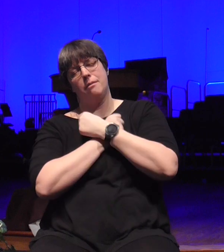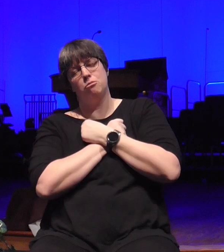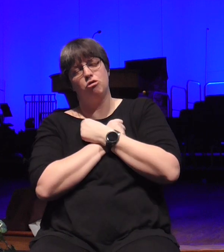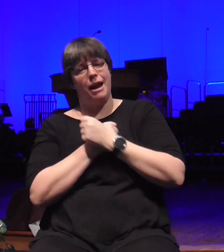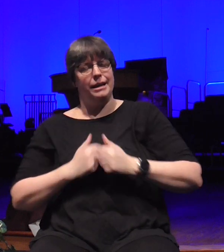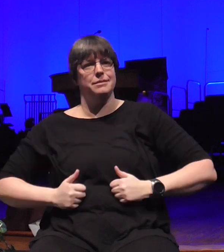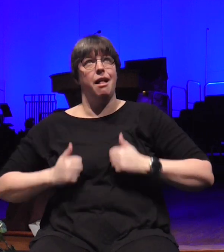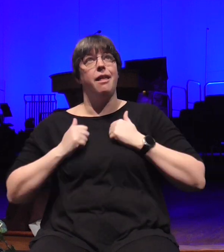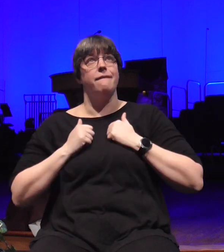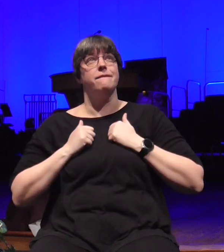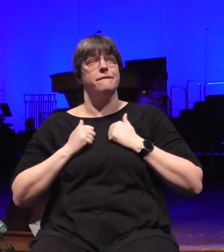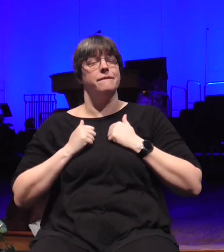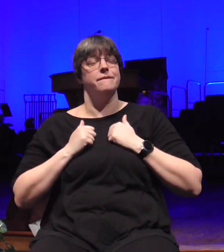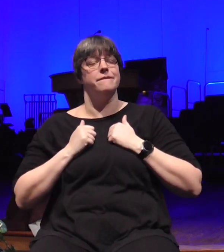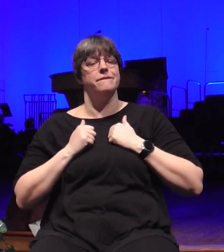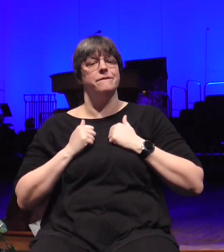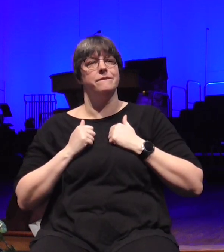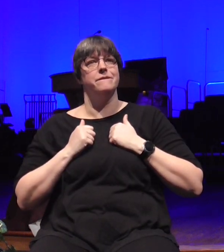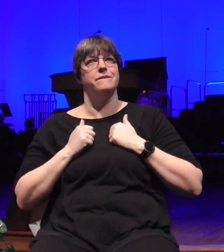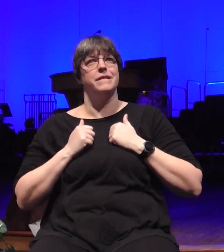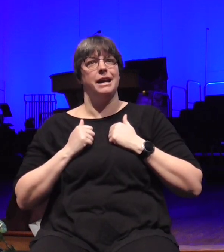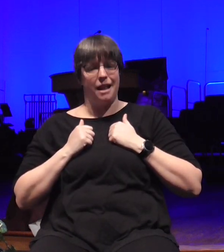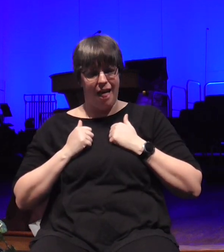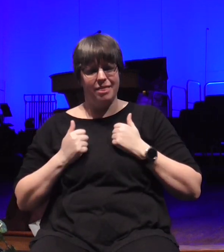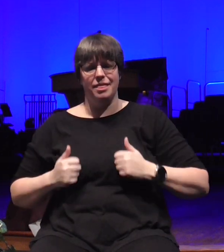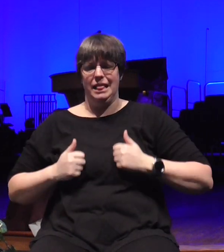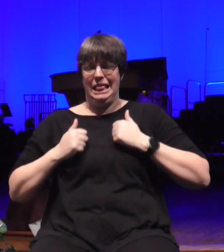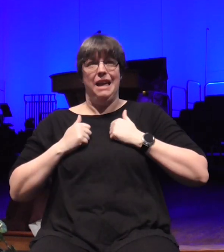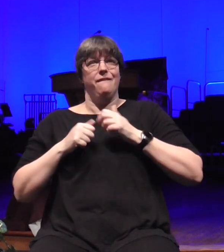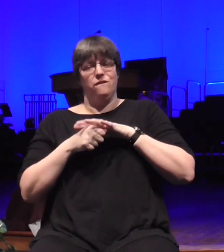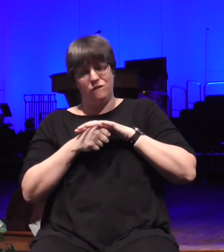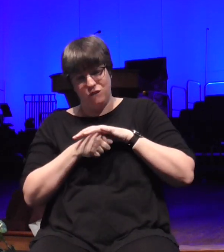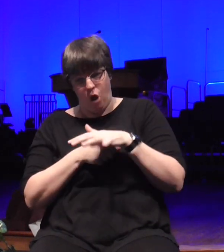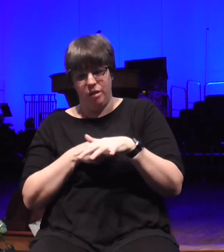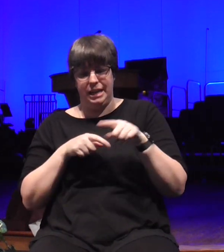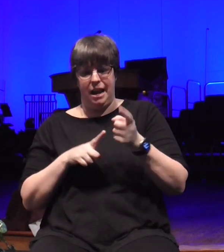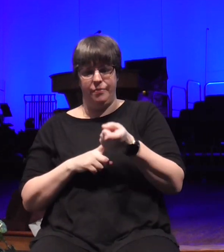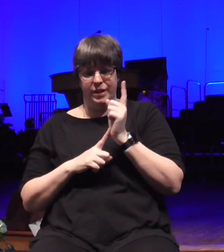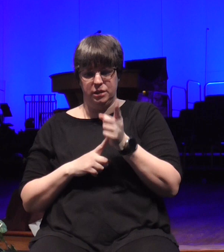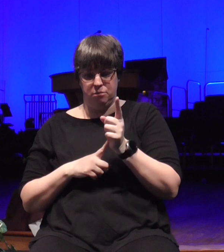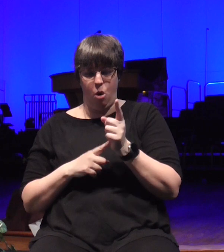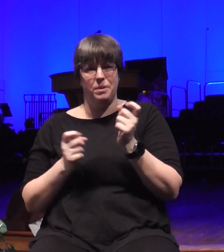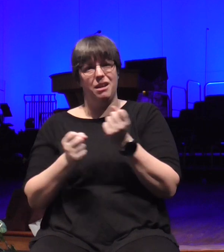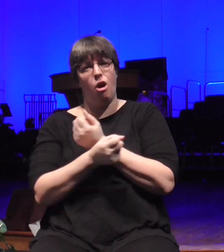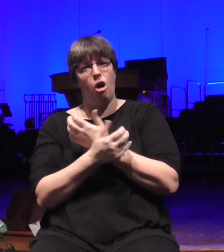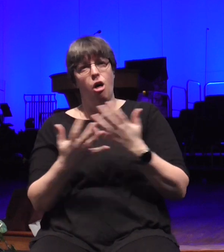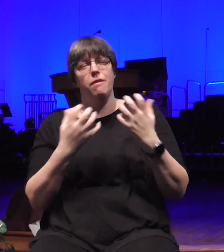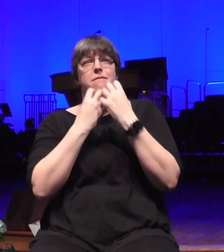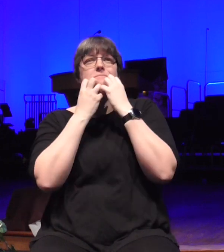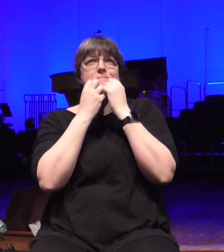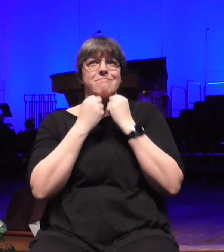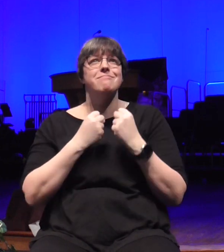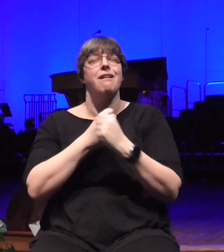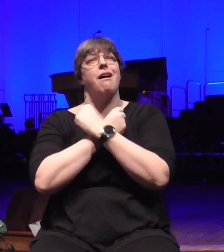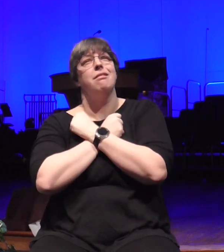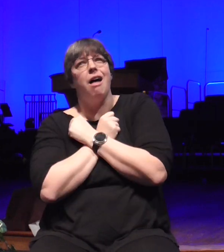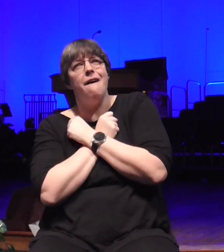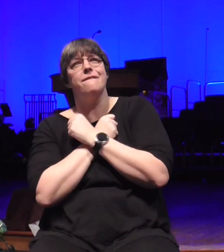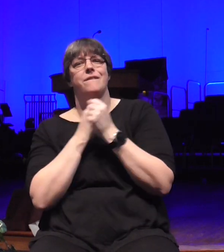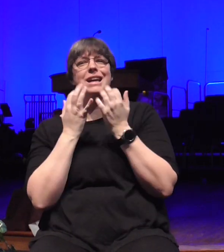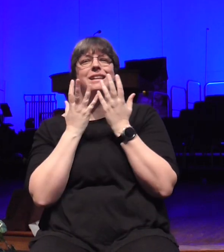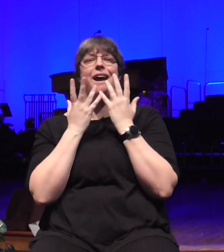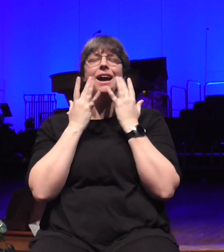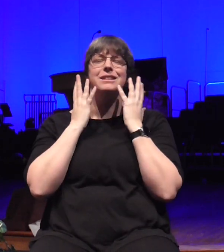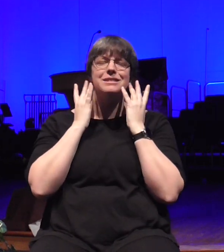life anew and live it fully in this precious moment with all the love and the kindness and the